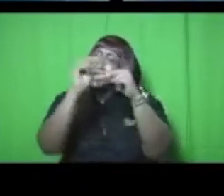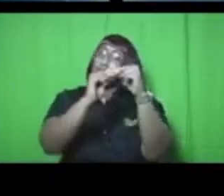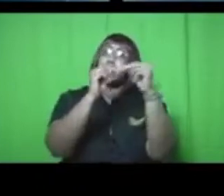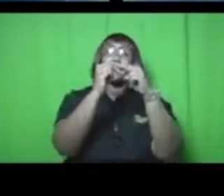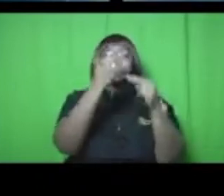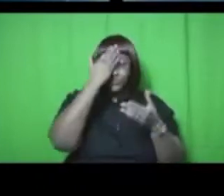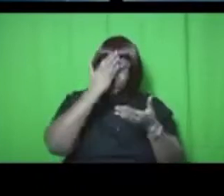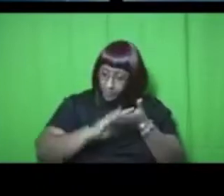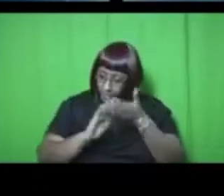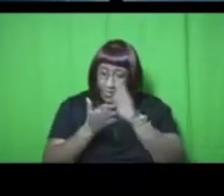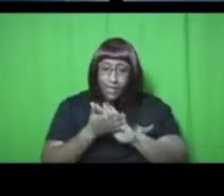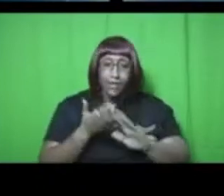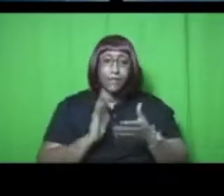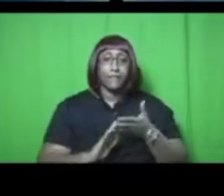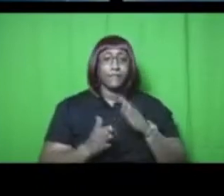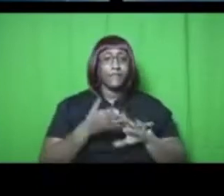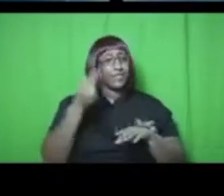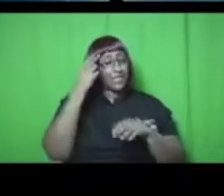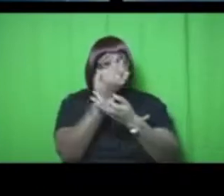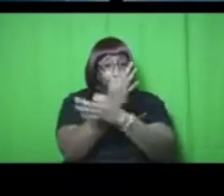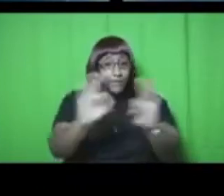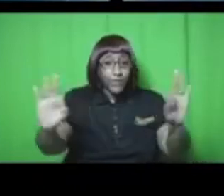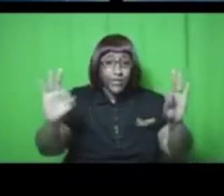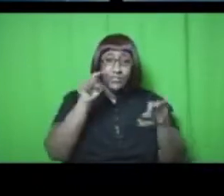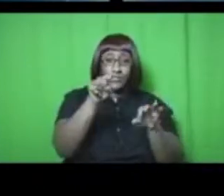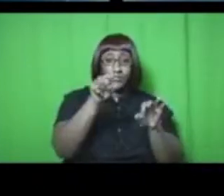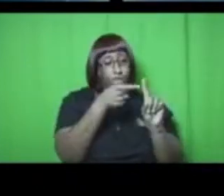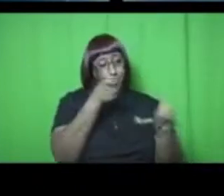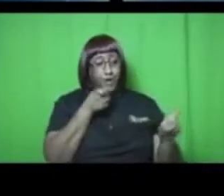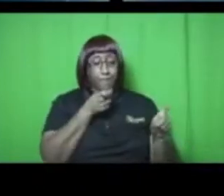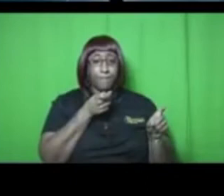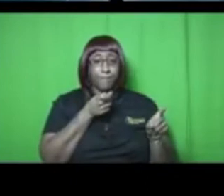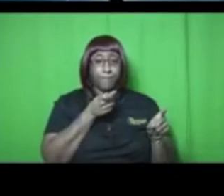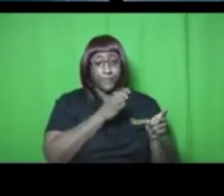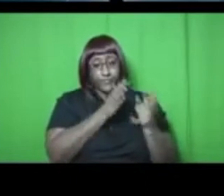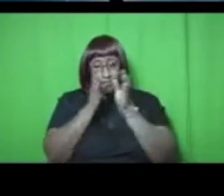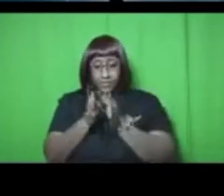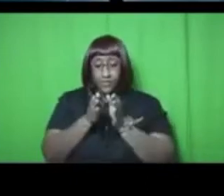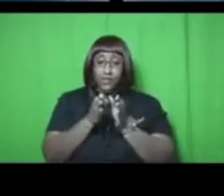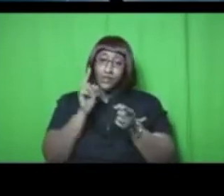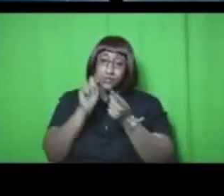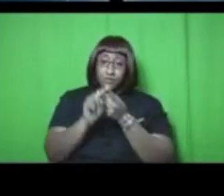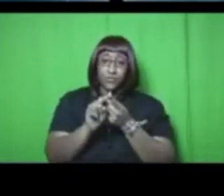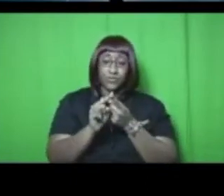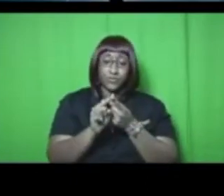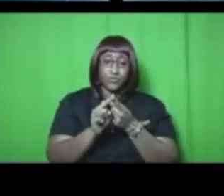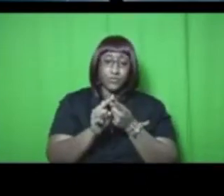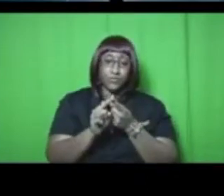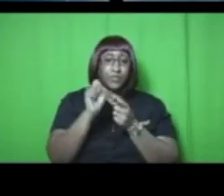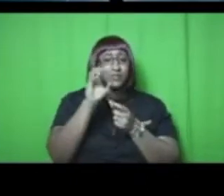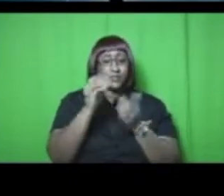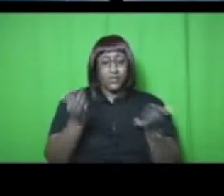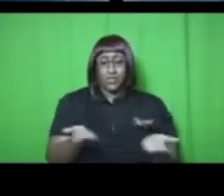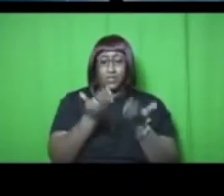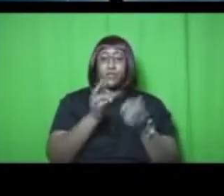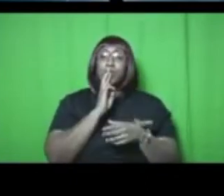to forgive. He frees you from to free you to. So here we